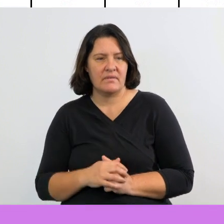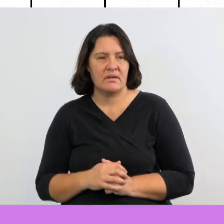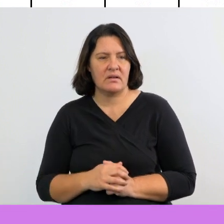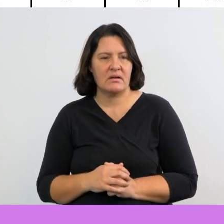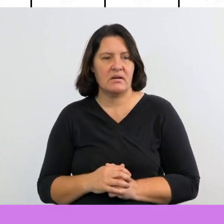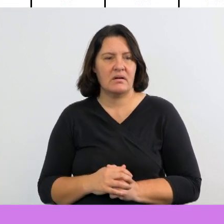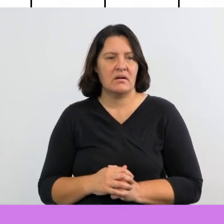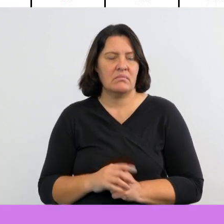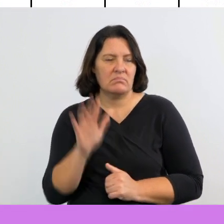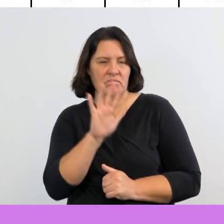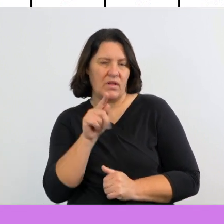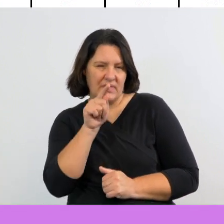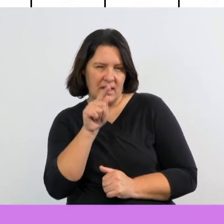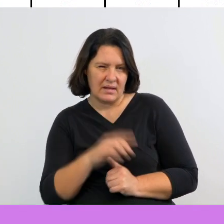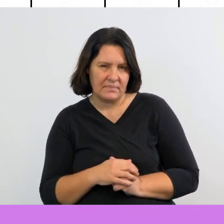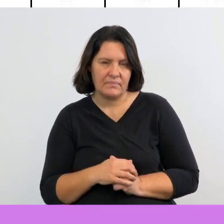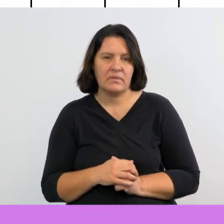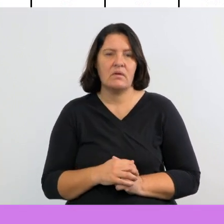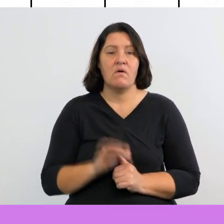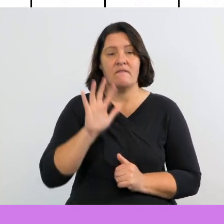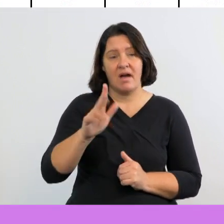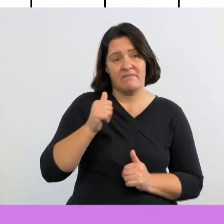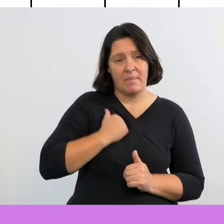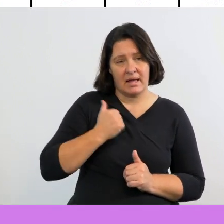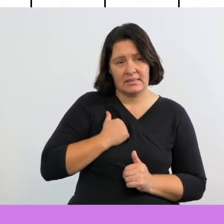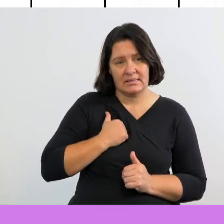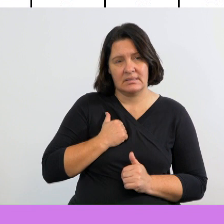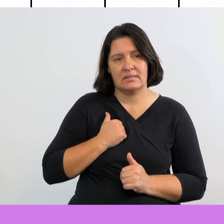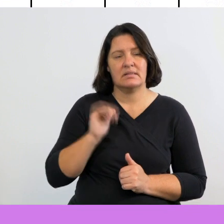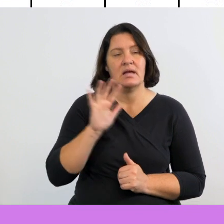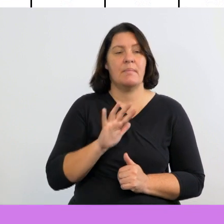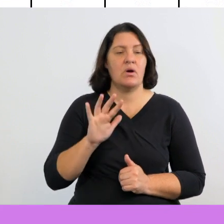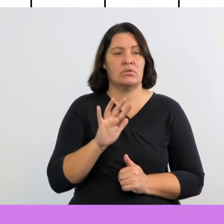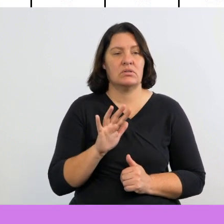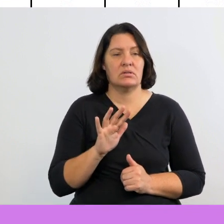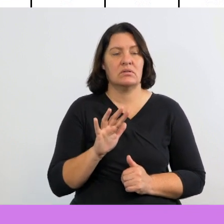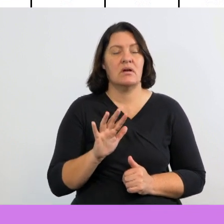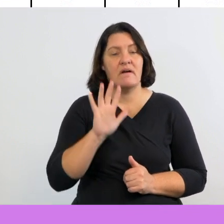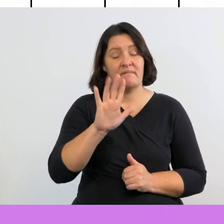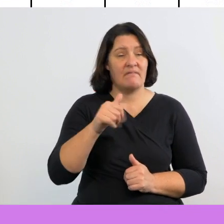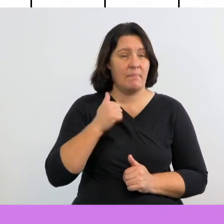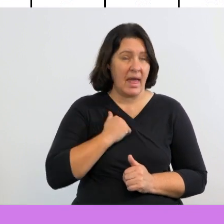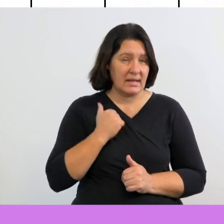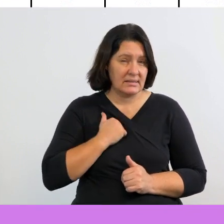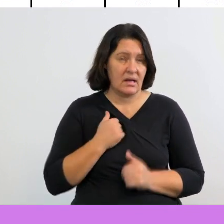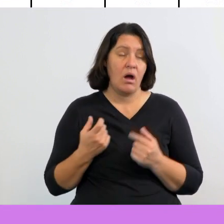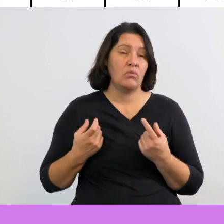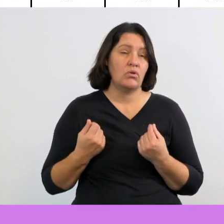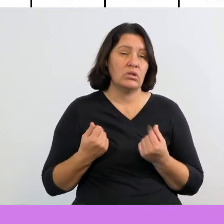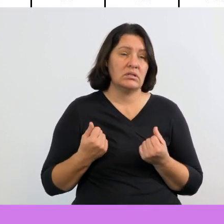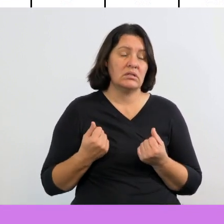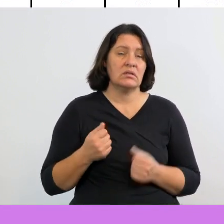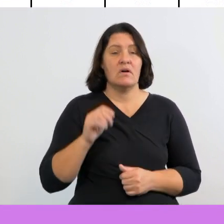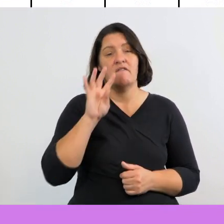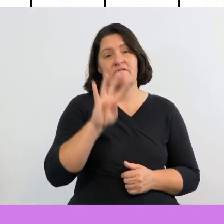155 will be roughly there. Then for 5 bags, that will be around about, and we say here, 5 bags will